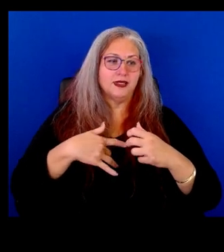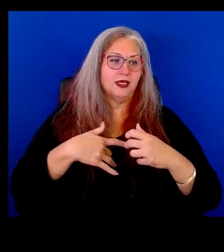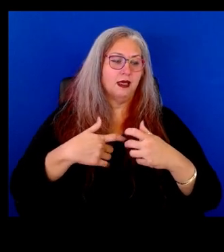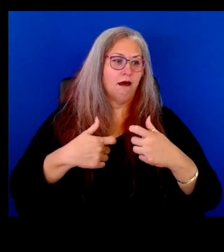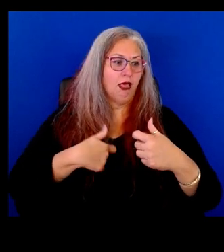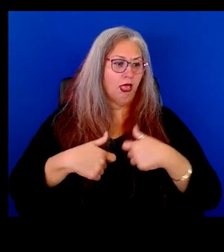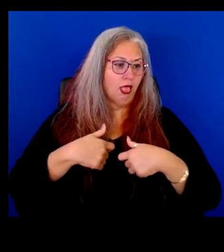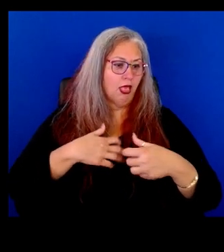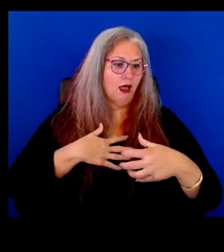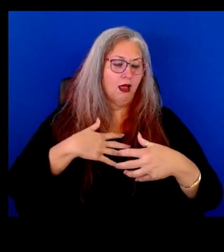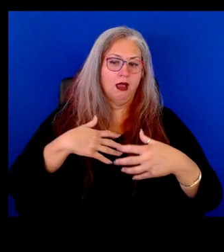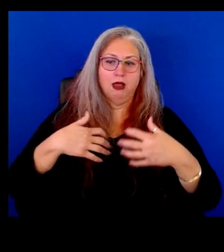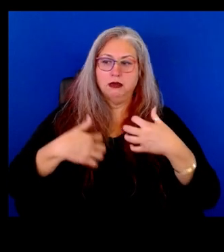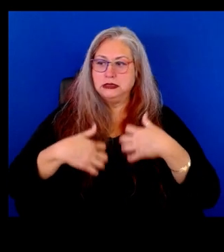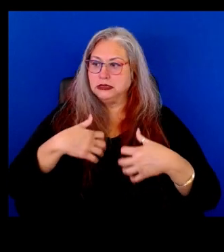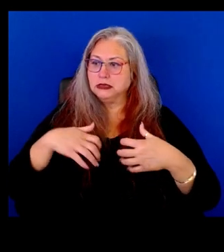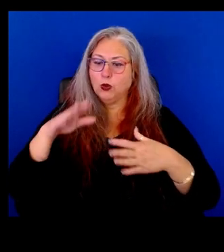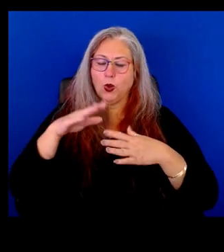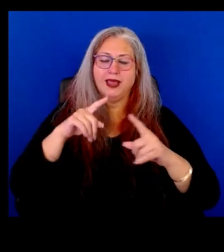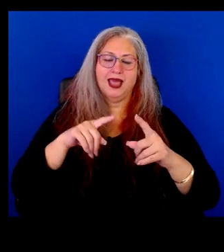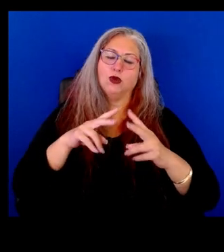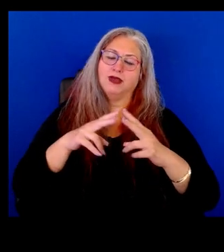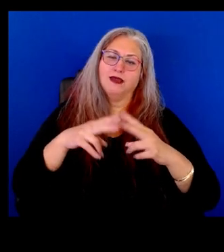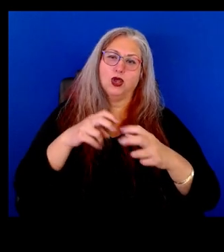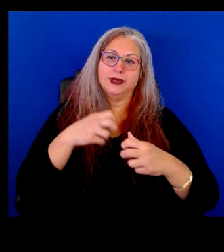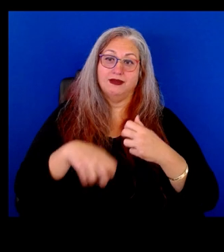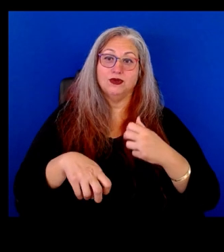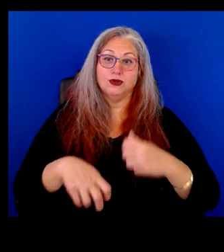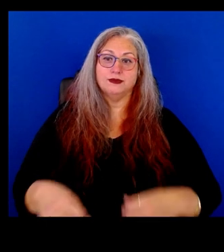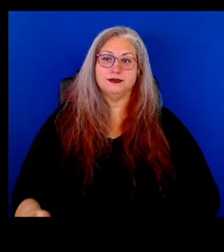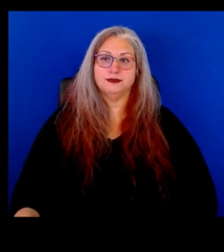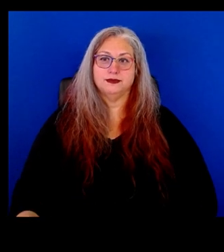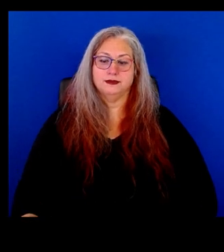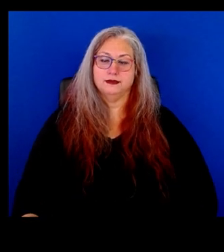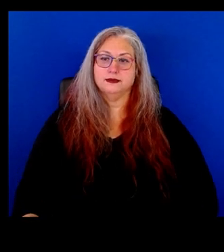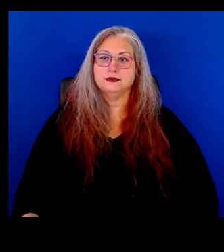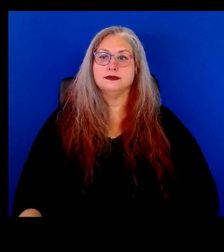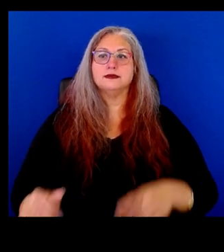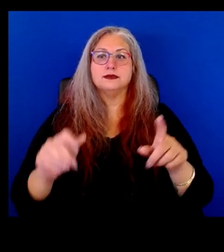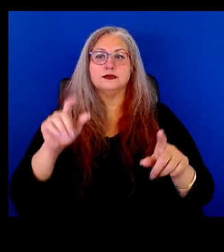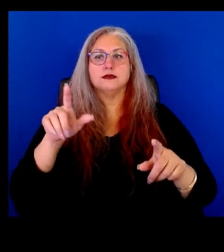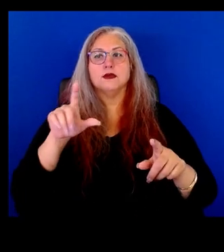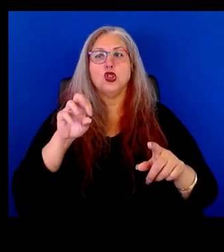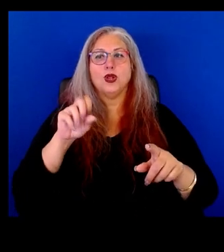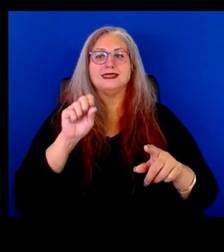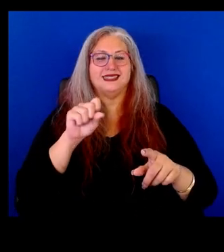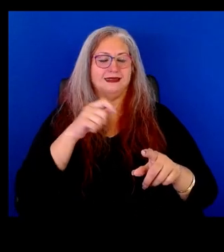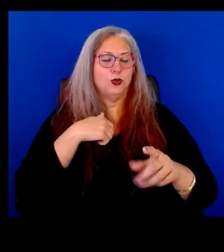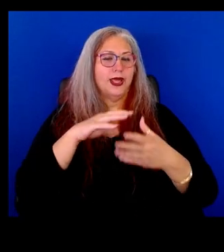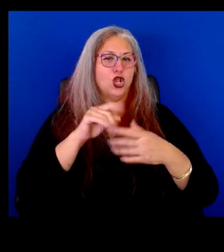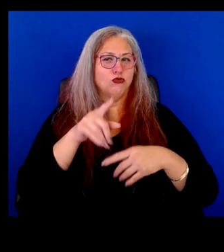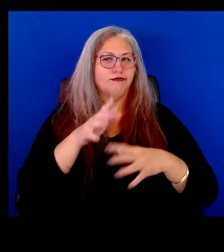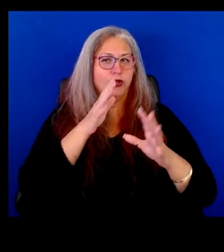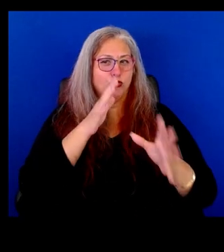And that was the most difficult thing as well. Yeah, we learned that